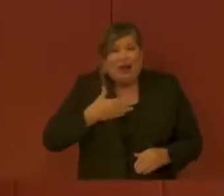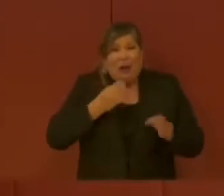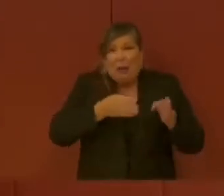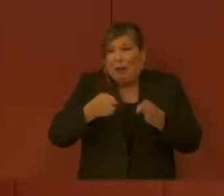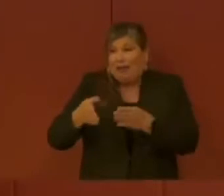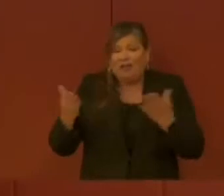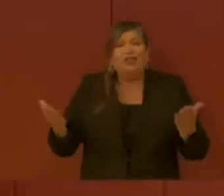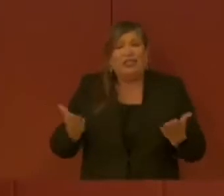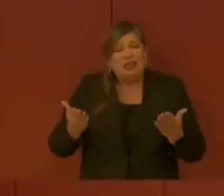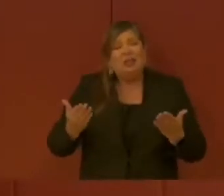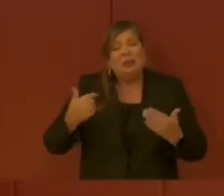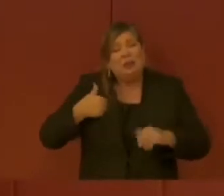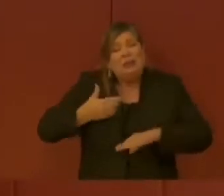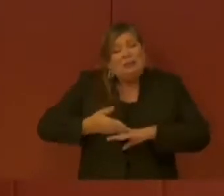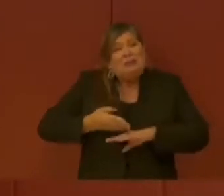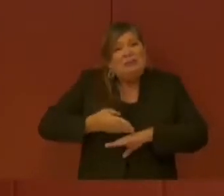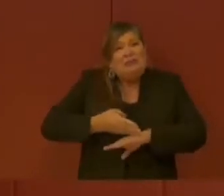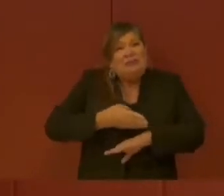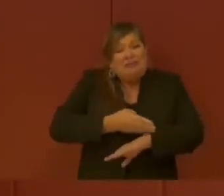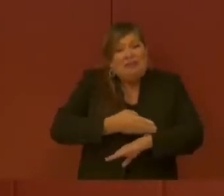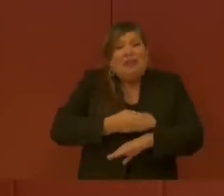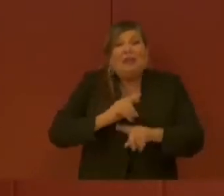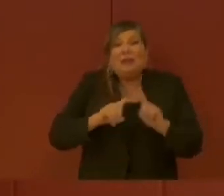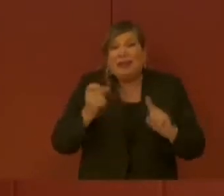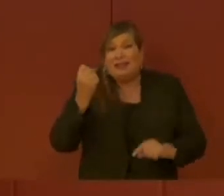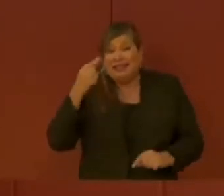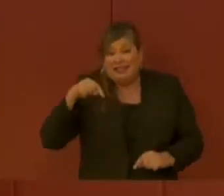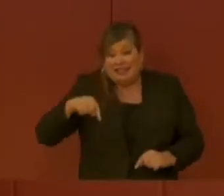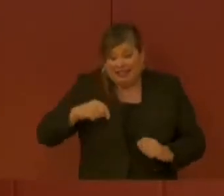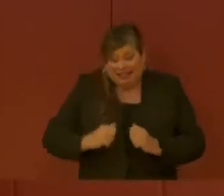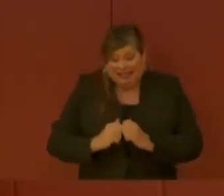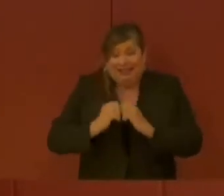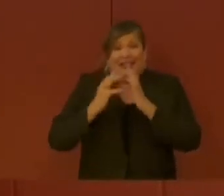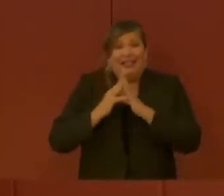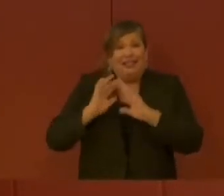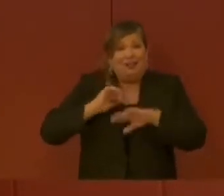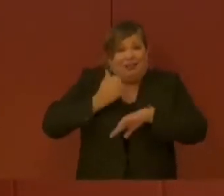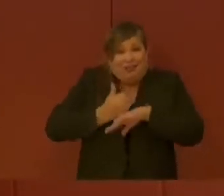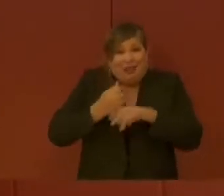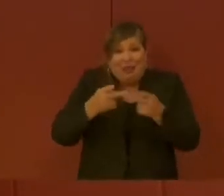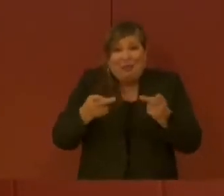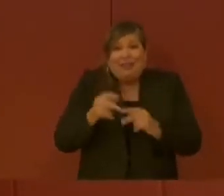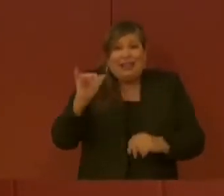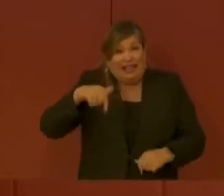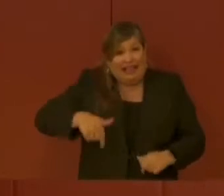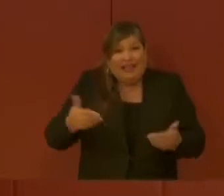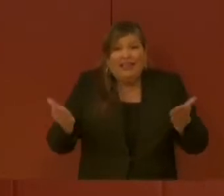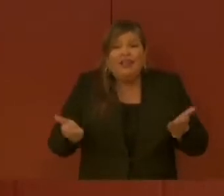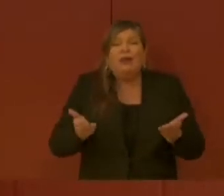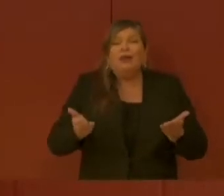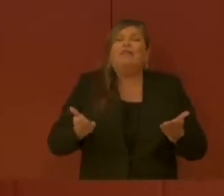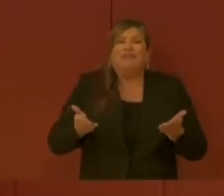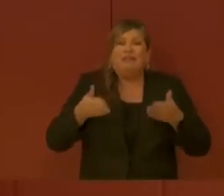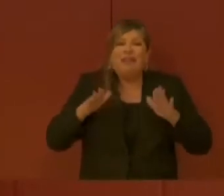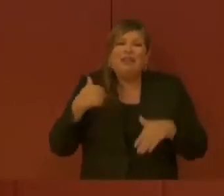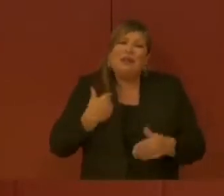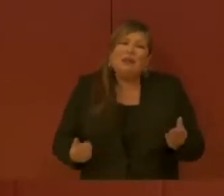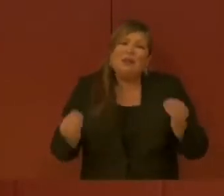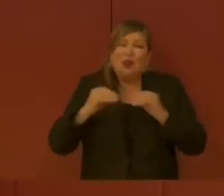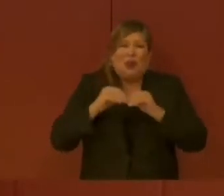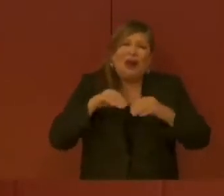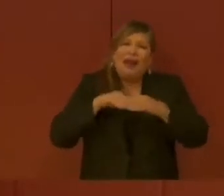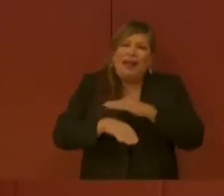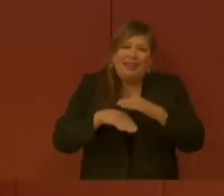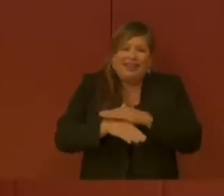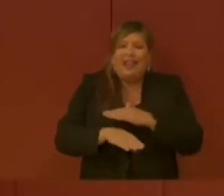progress. But with that, it's centers like this, Governor, that is helping us create more access, which is, again, leading